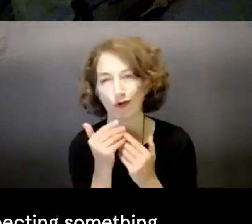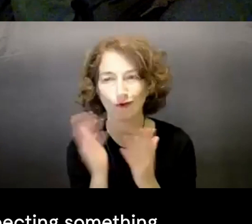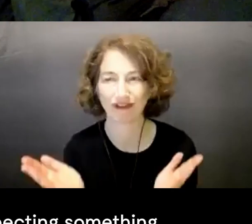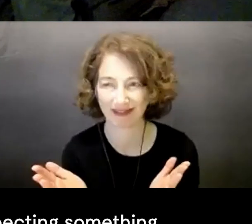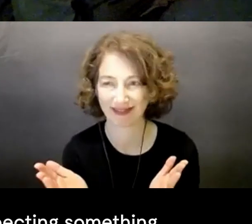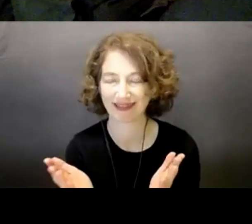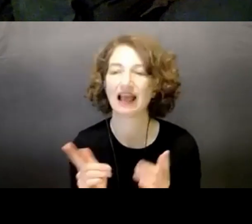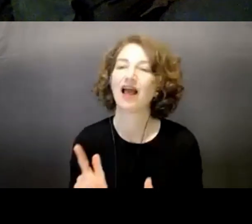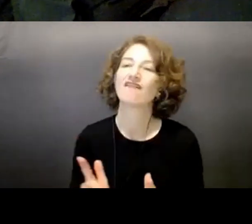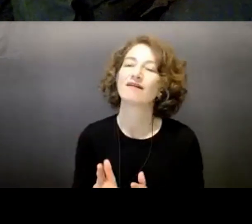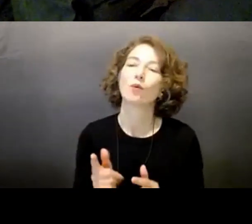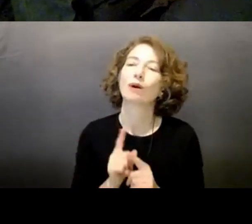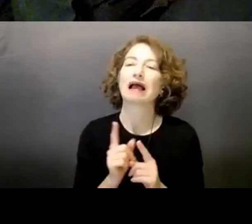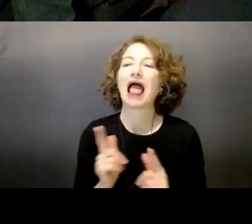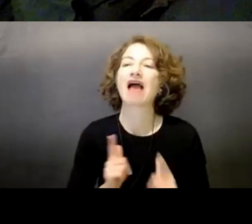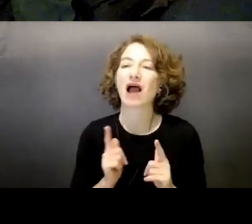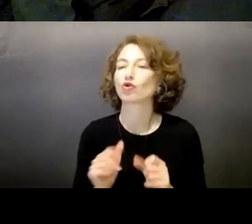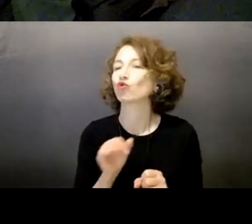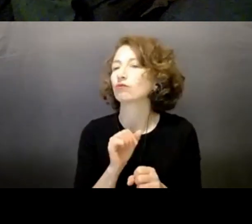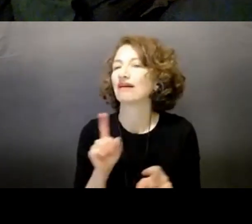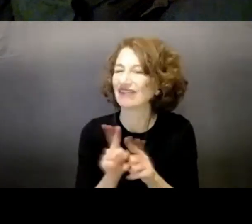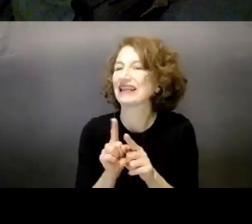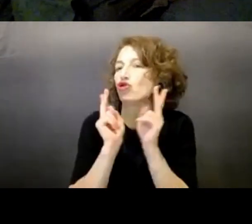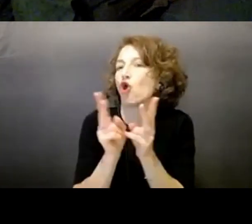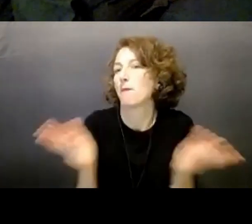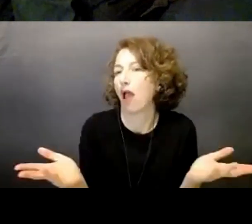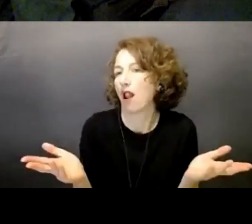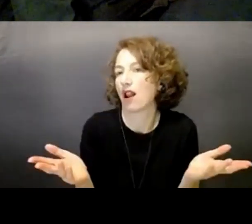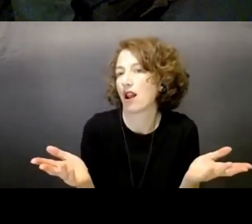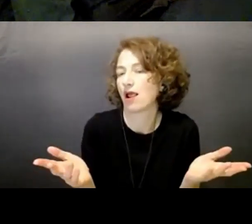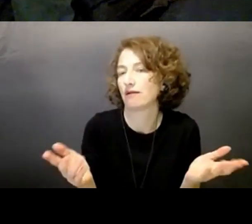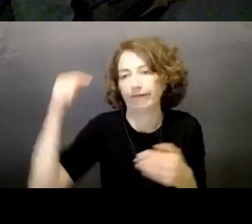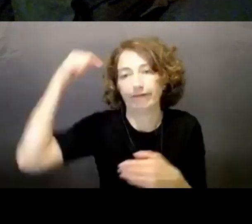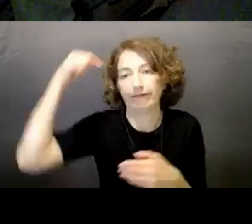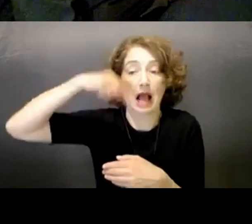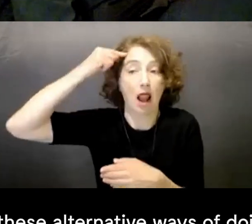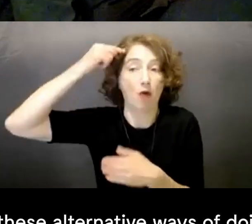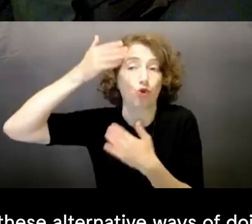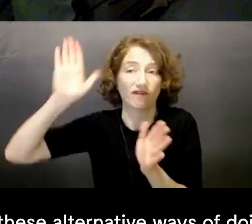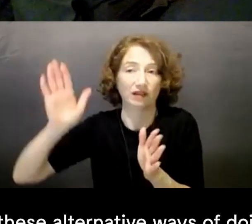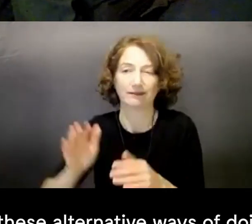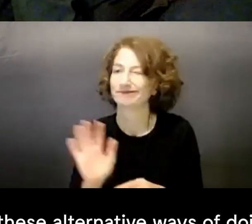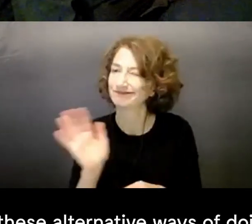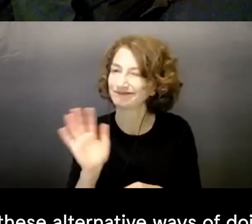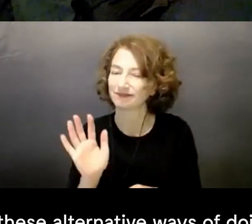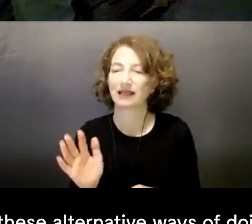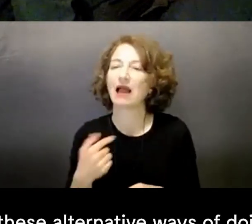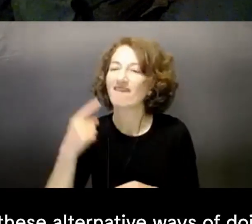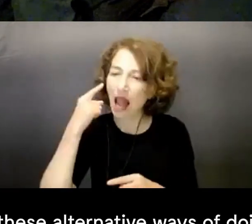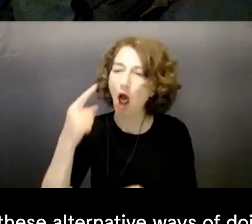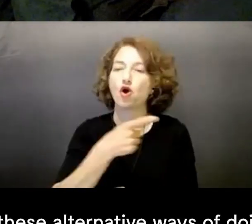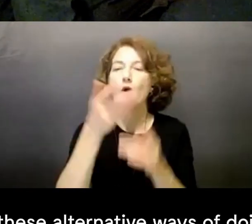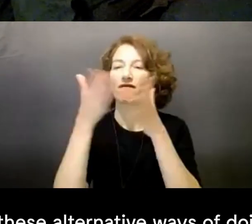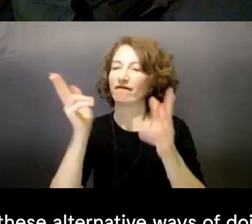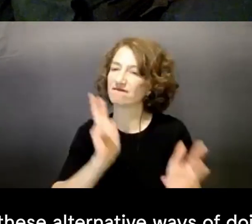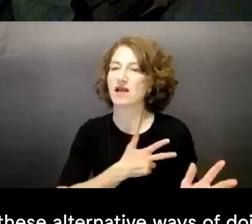normal mode. And I think that as we're learning more and having more experiences with these